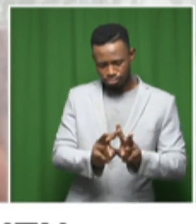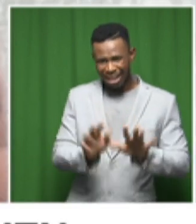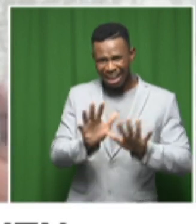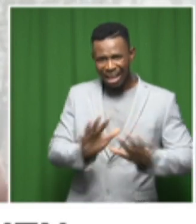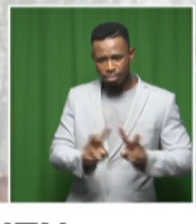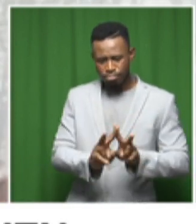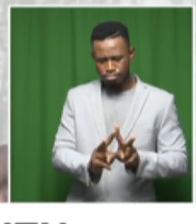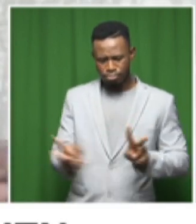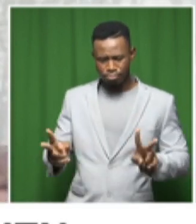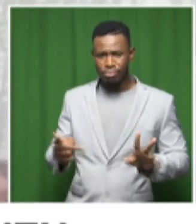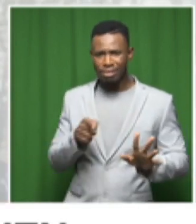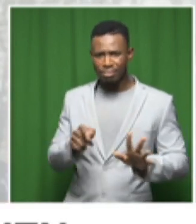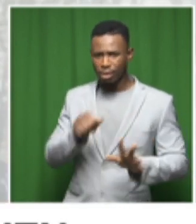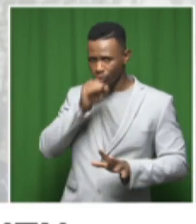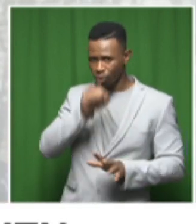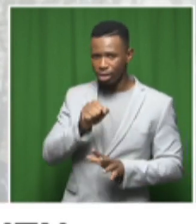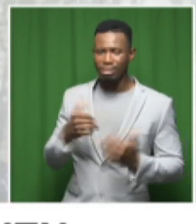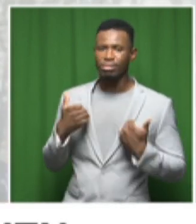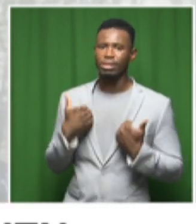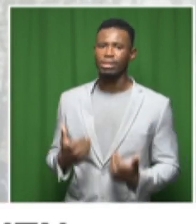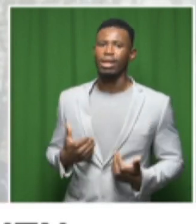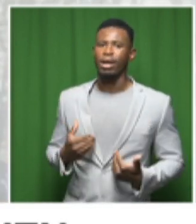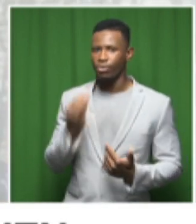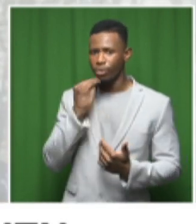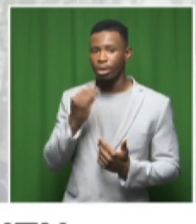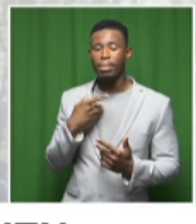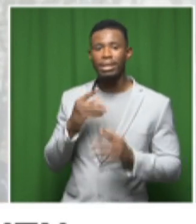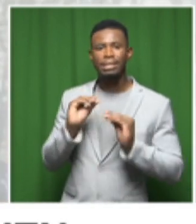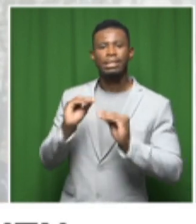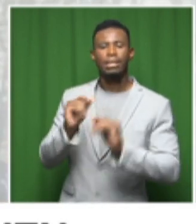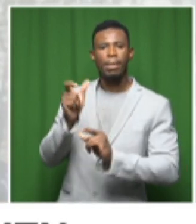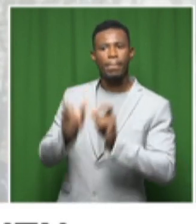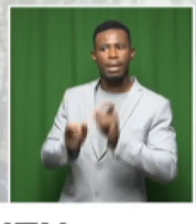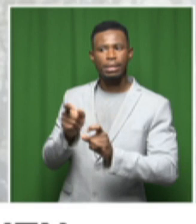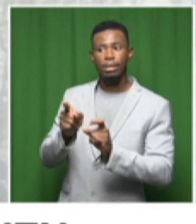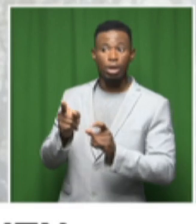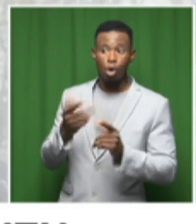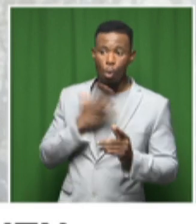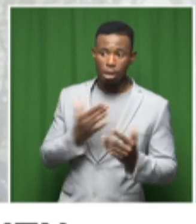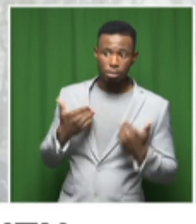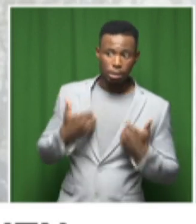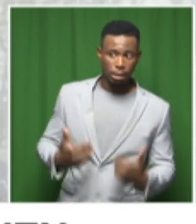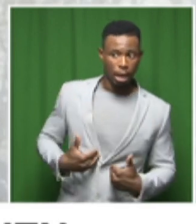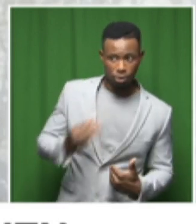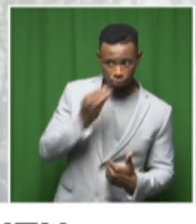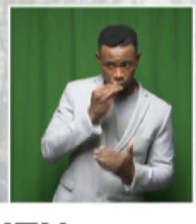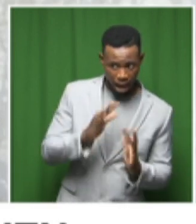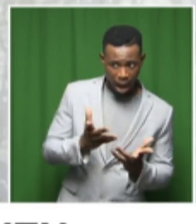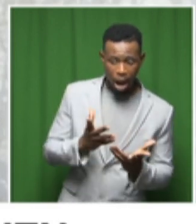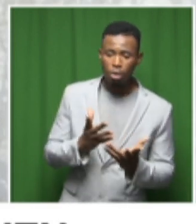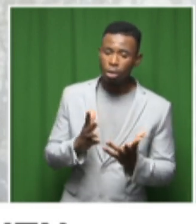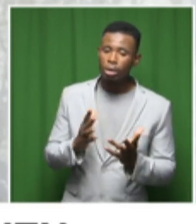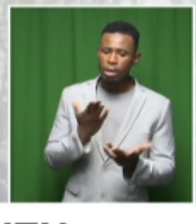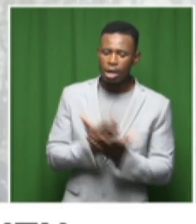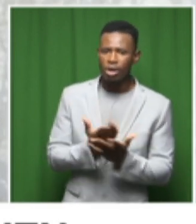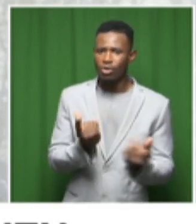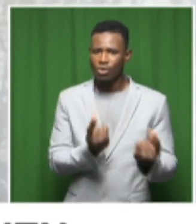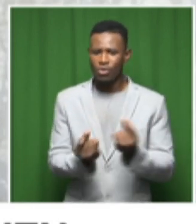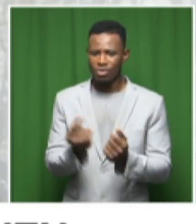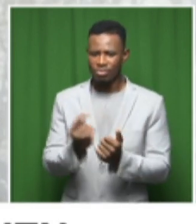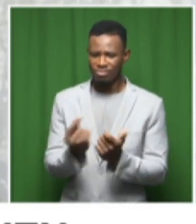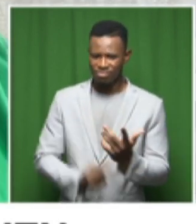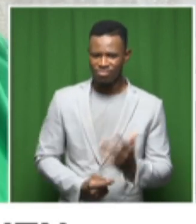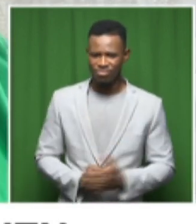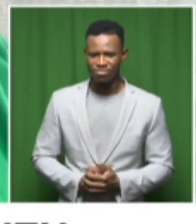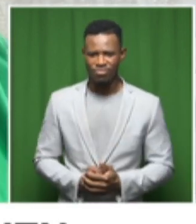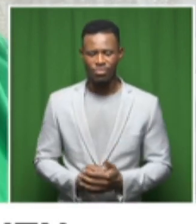and teaching people how to make sure that their Sunday meals, they can elevate them and just make them more flavorful for their families. How